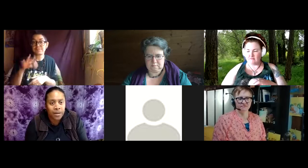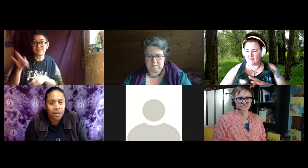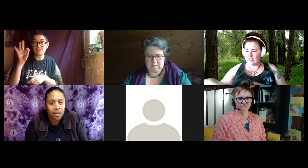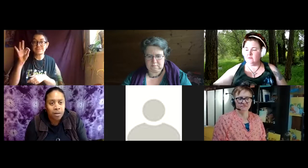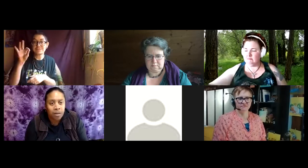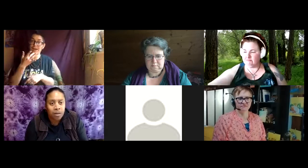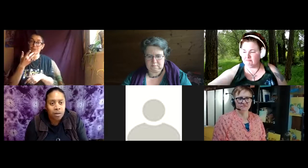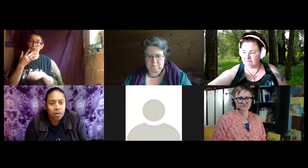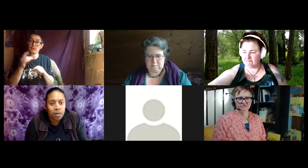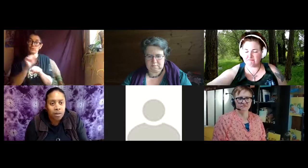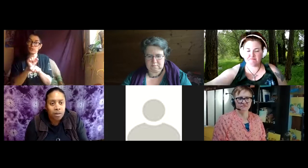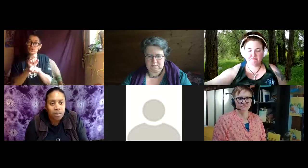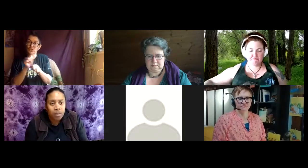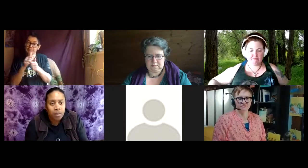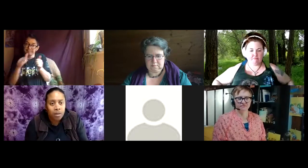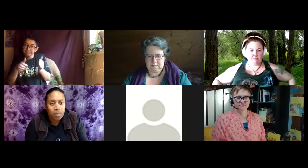ways.